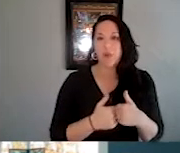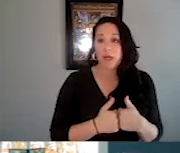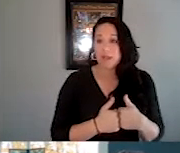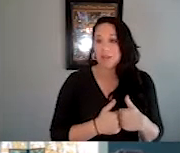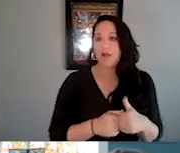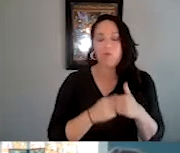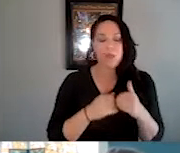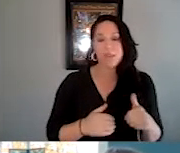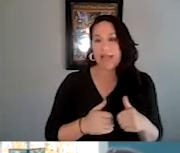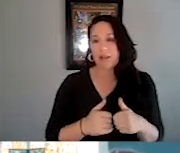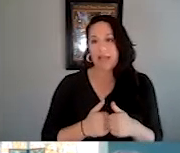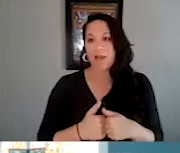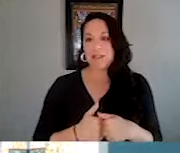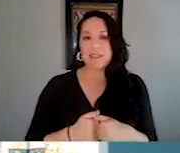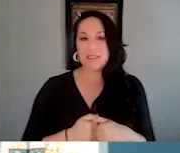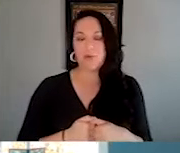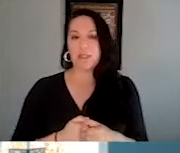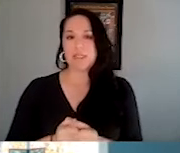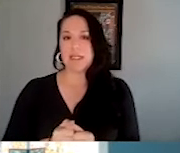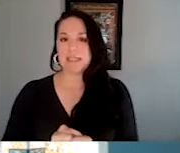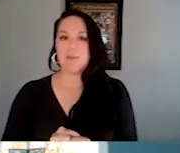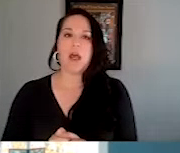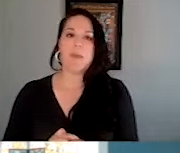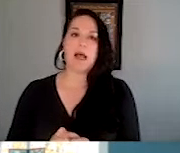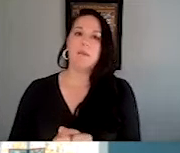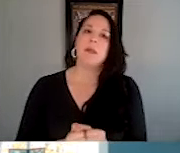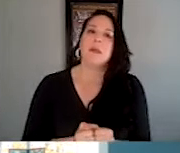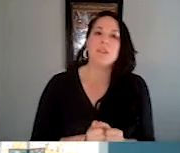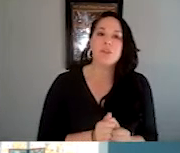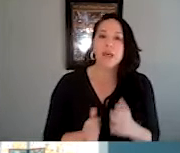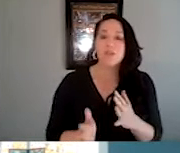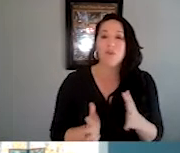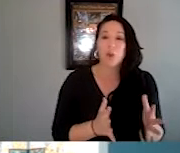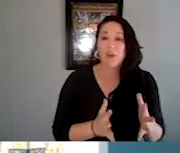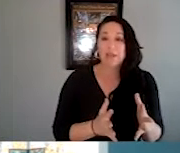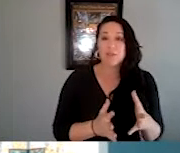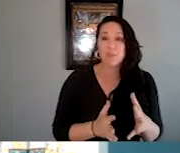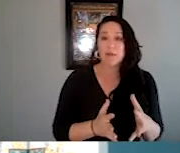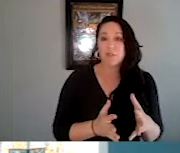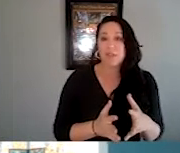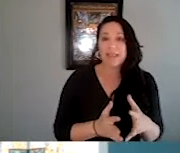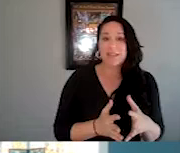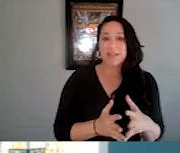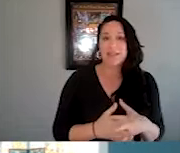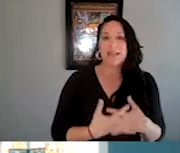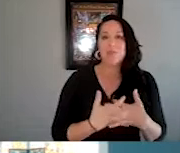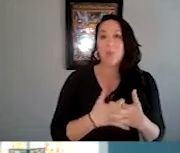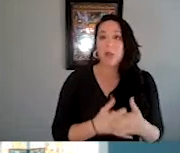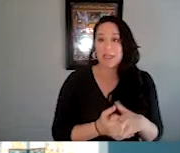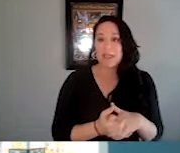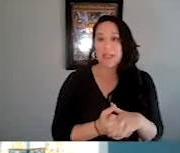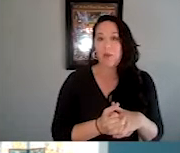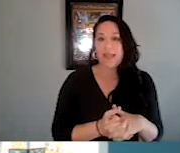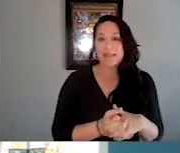Synthetic marijuana, we tackled that a lot in Tennessee, and we're going to use that example coming up. Then 2004-05 is when that was created. It